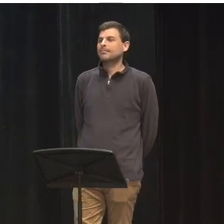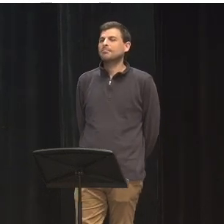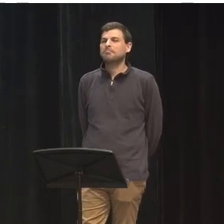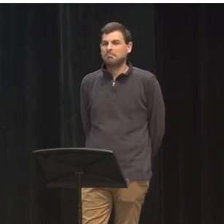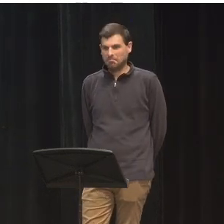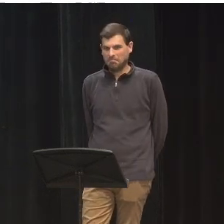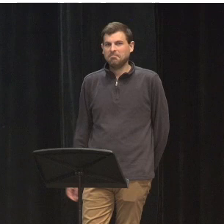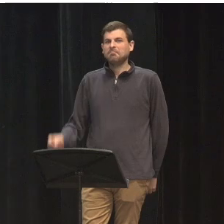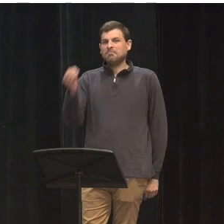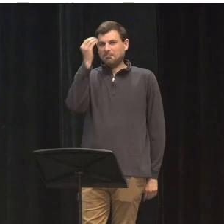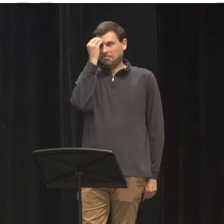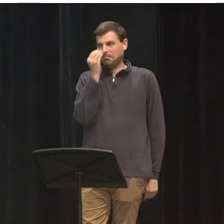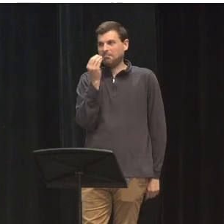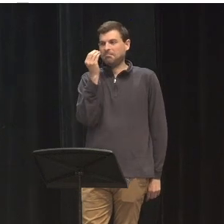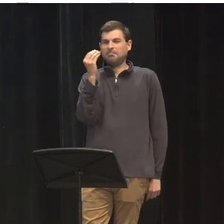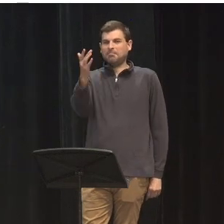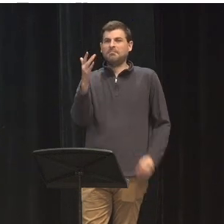So we have an online registrant.